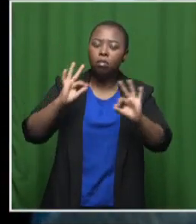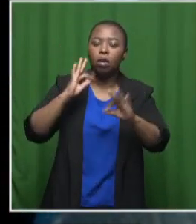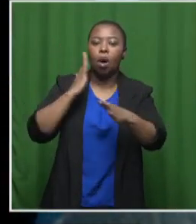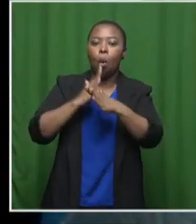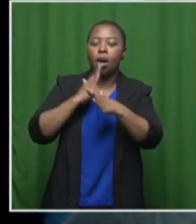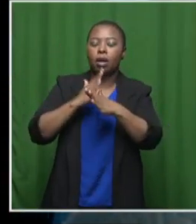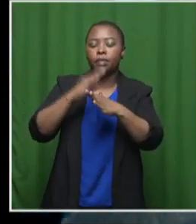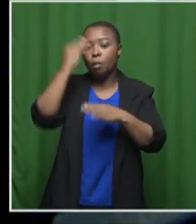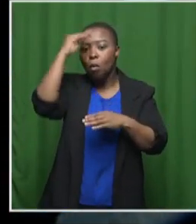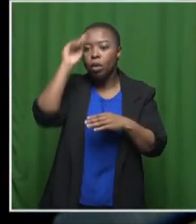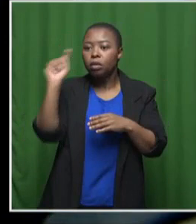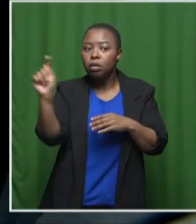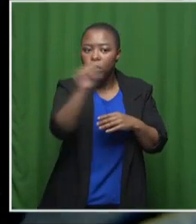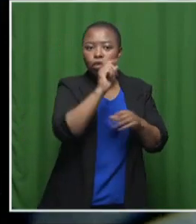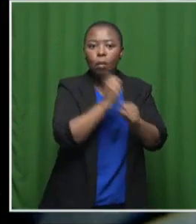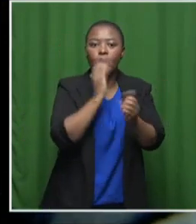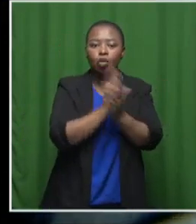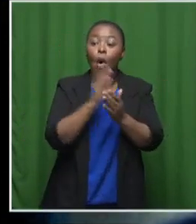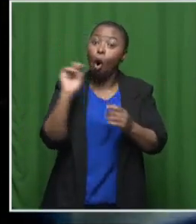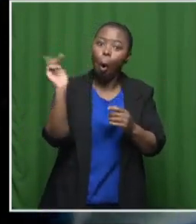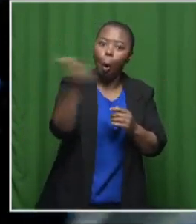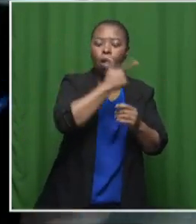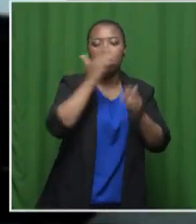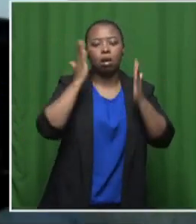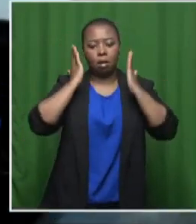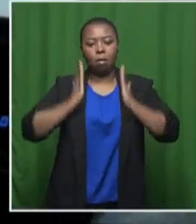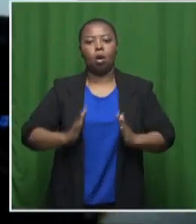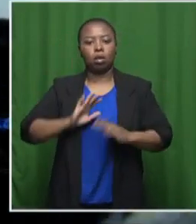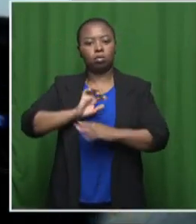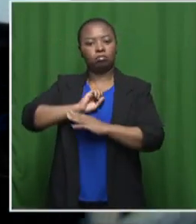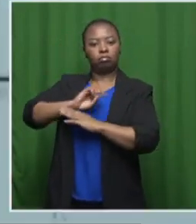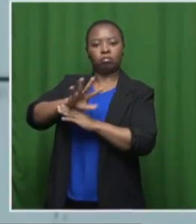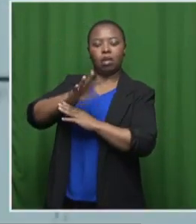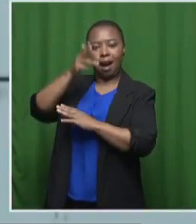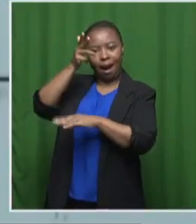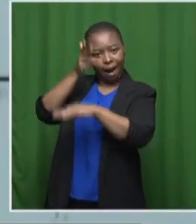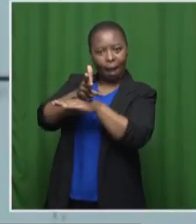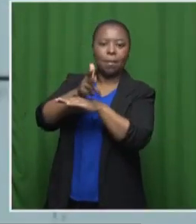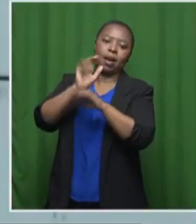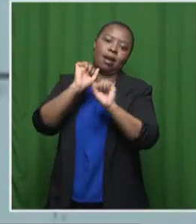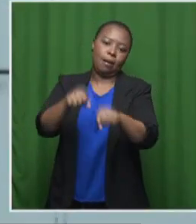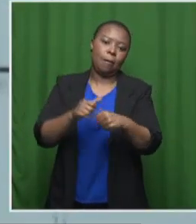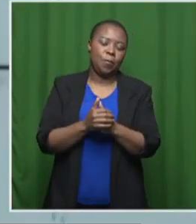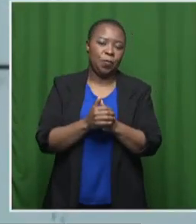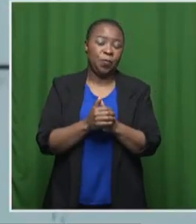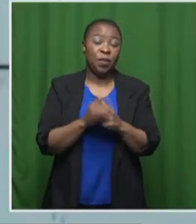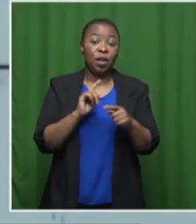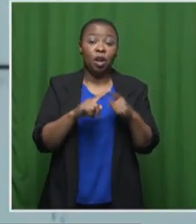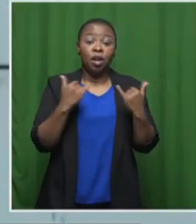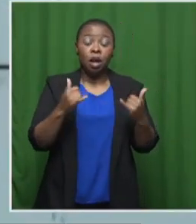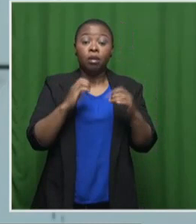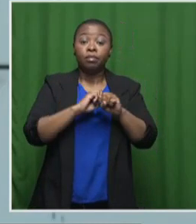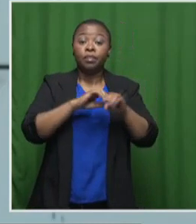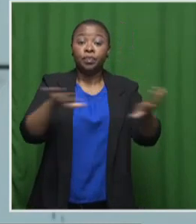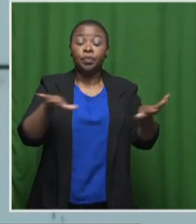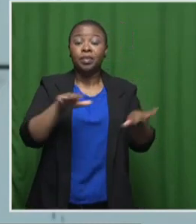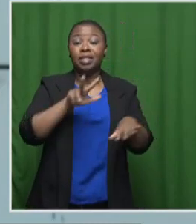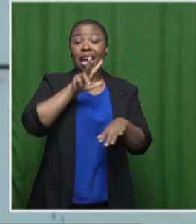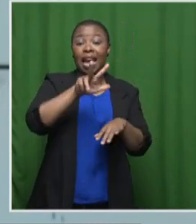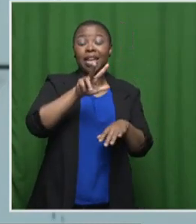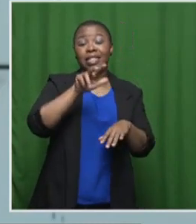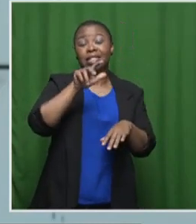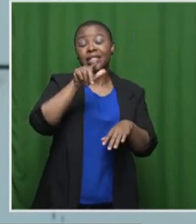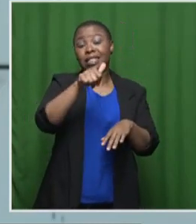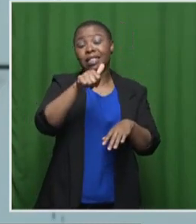have body cams on everybody. So there are mechanisms in place to manage that, yes. The rollout forms part of an 860 million